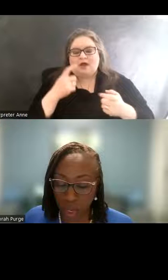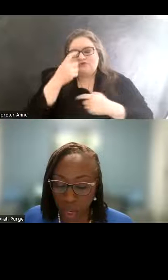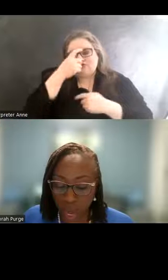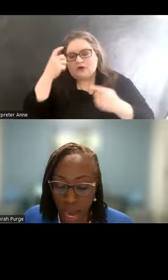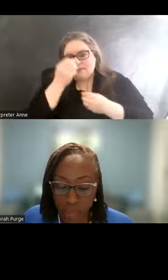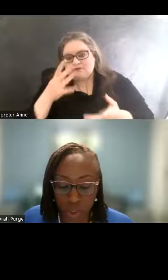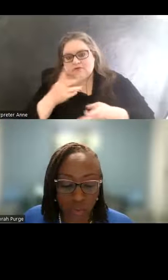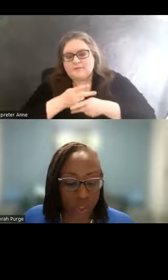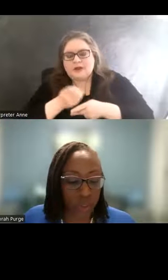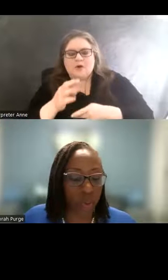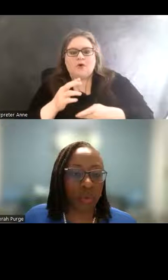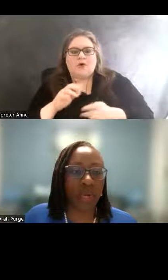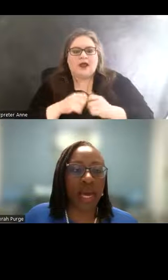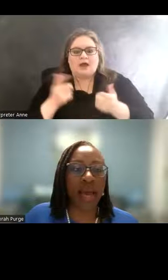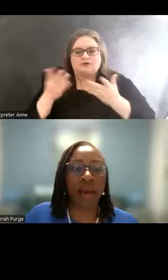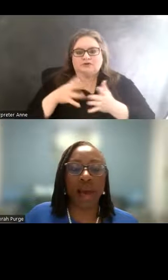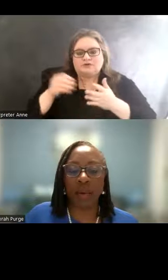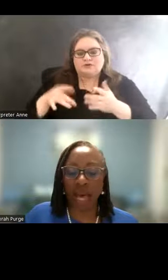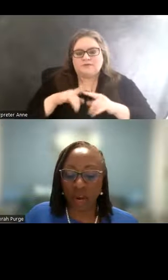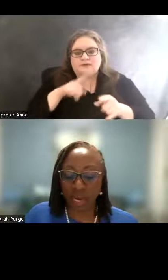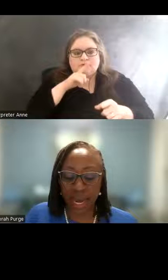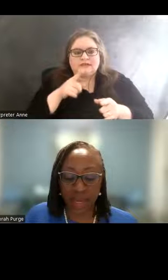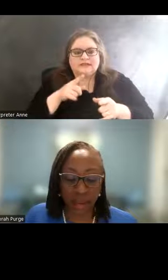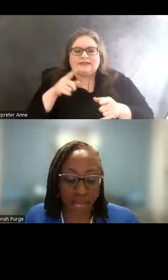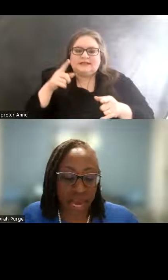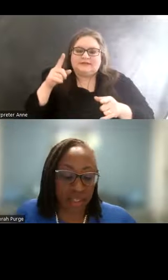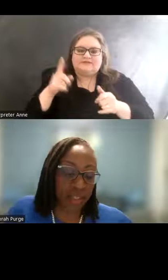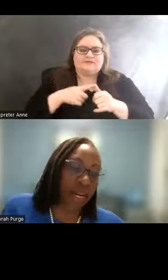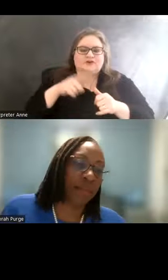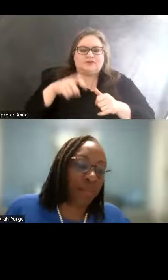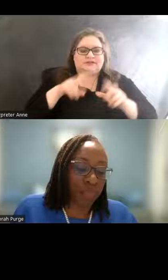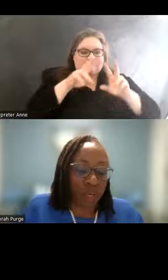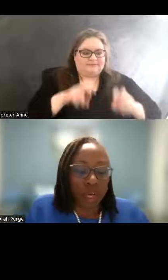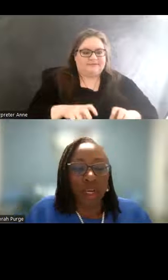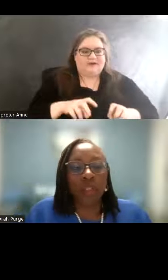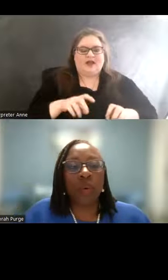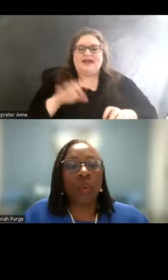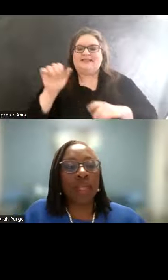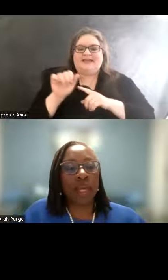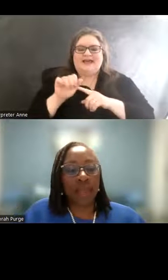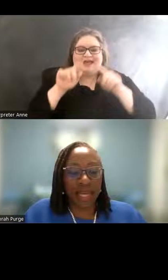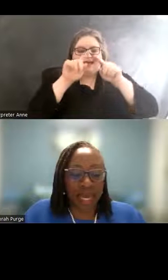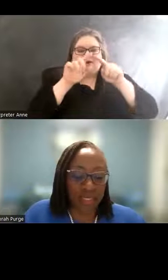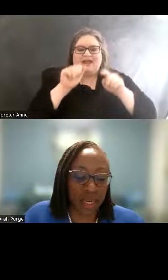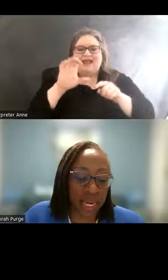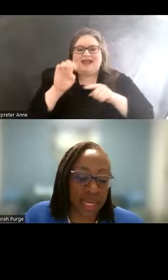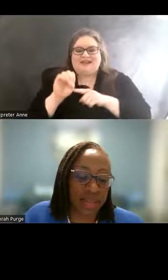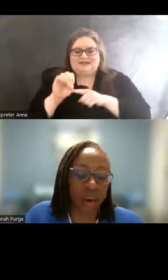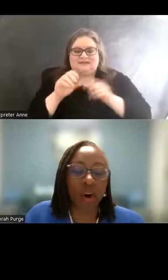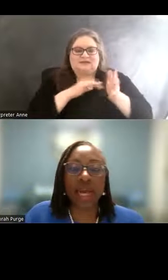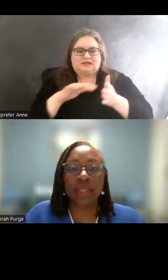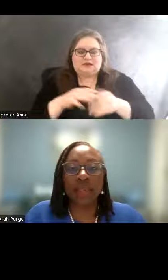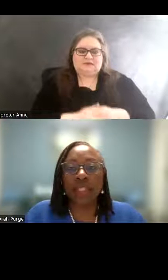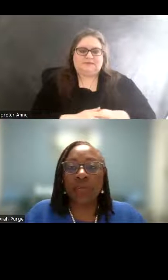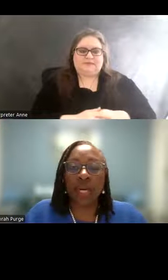to serve students, but really without looking at the ACE study. So one thing about the ACE study is that